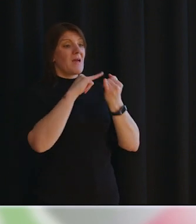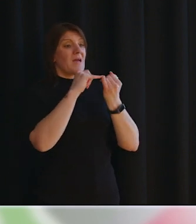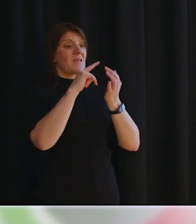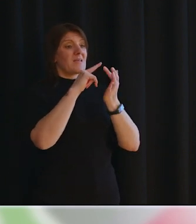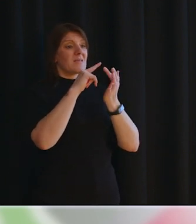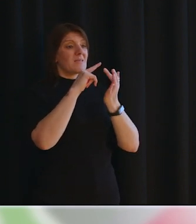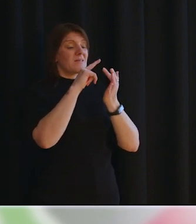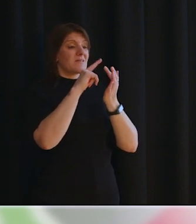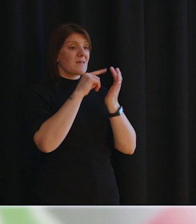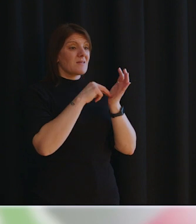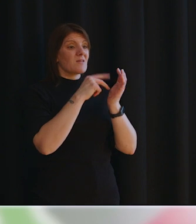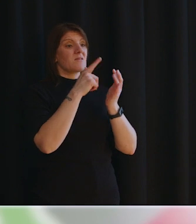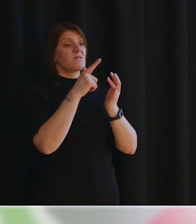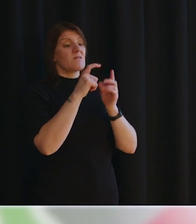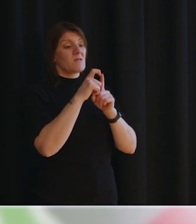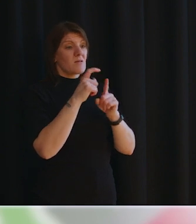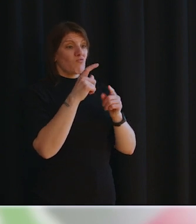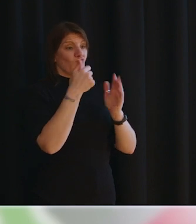their education.